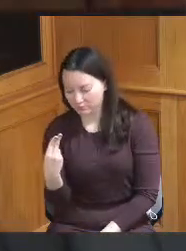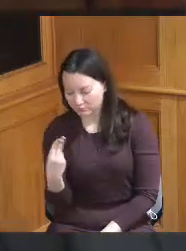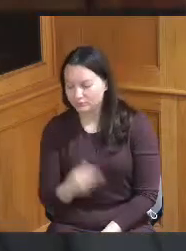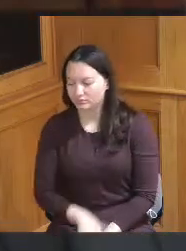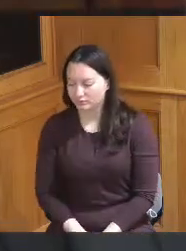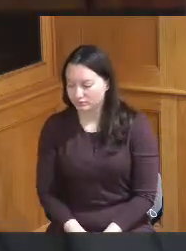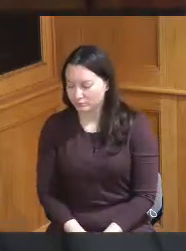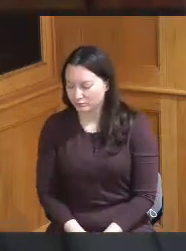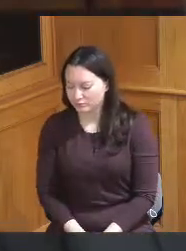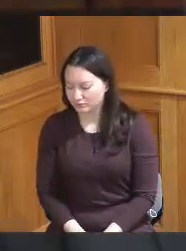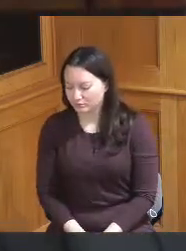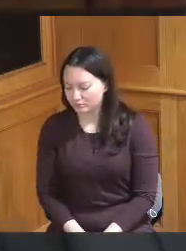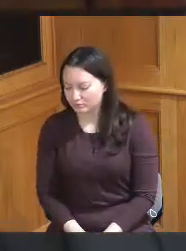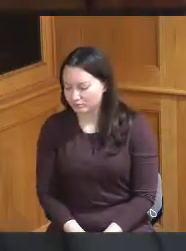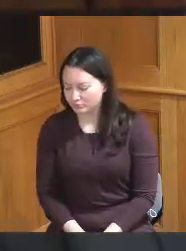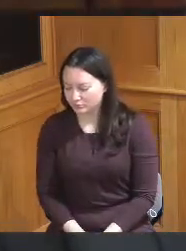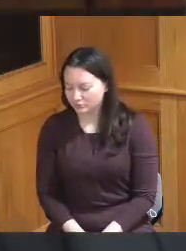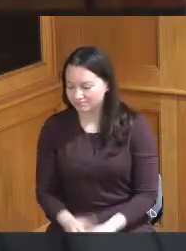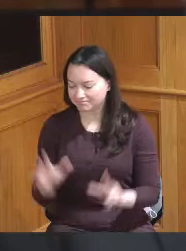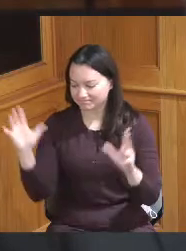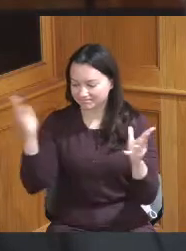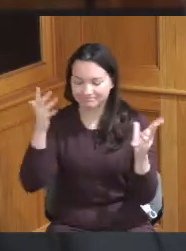in the room?